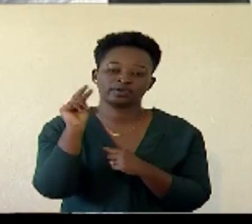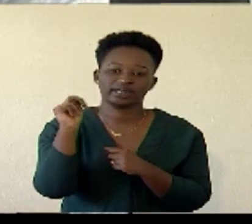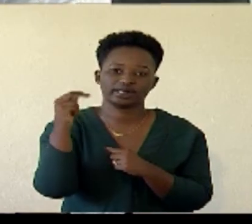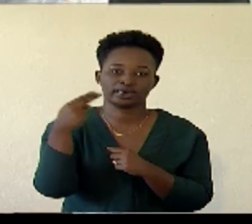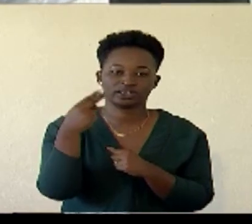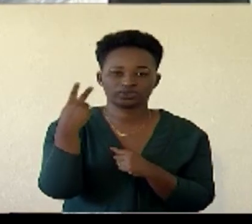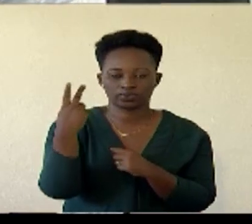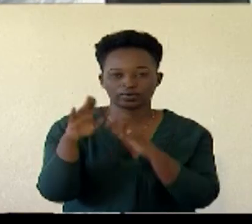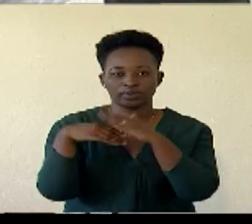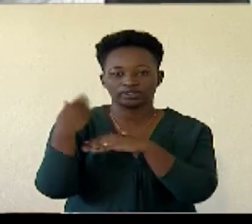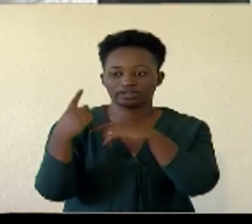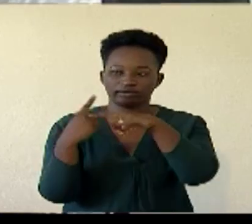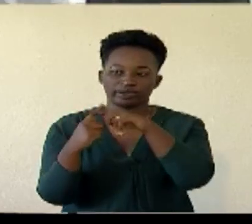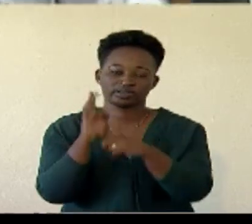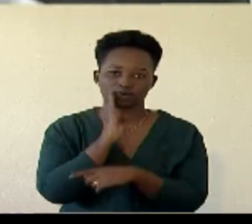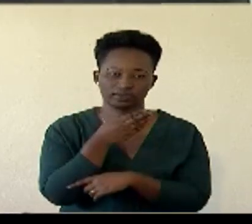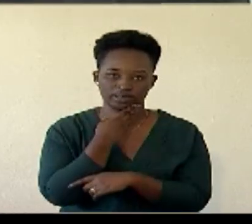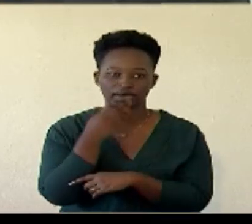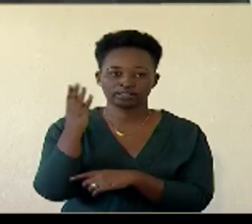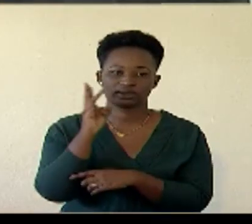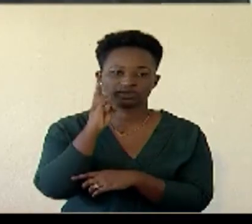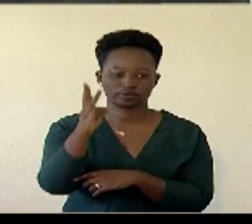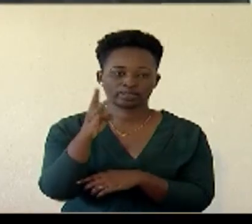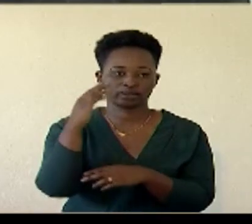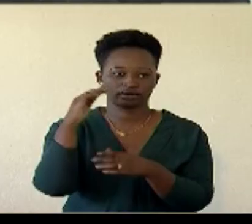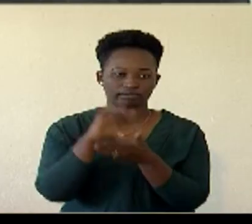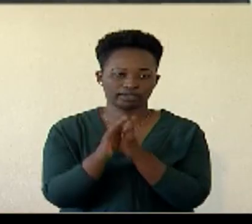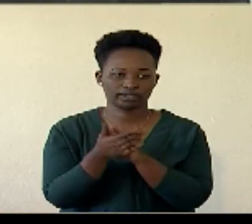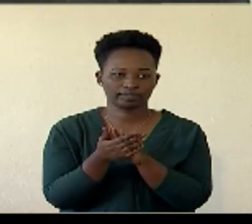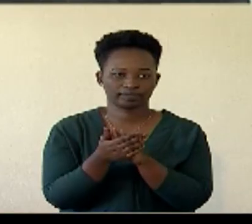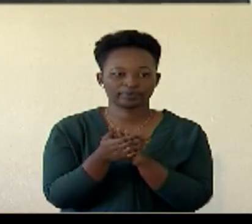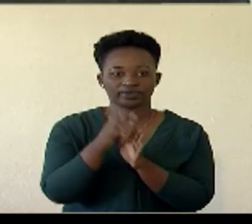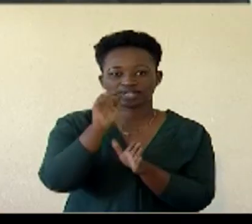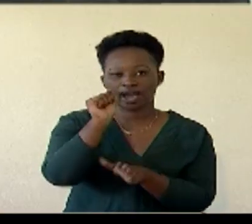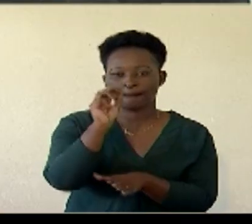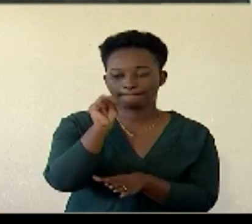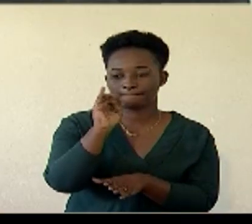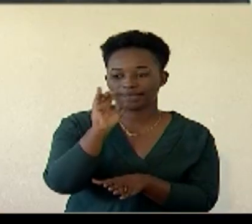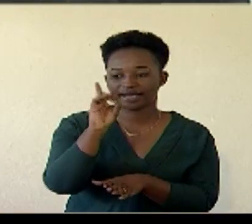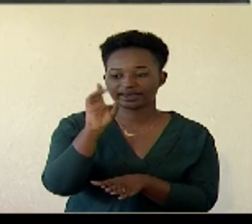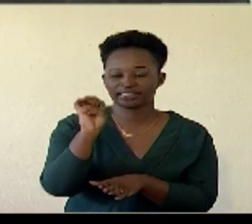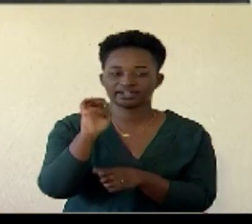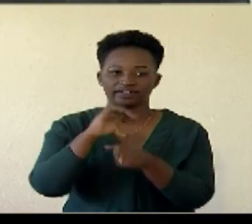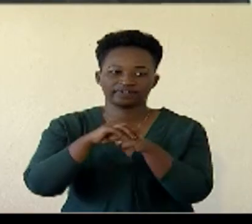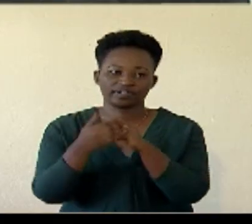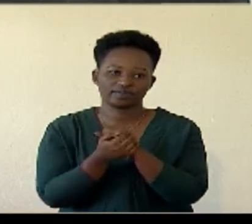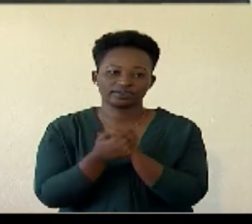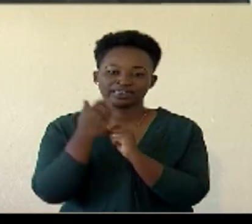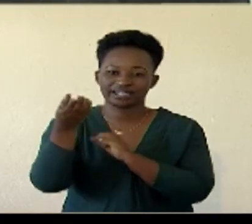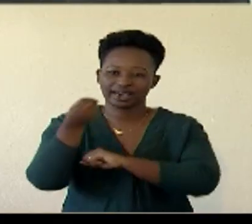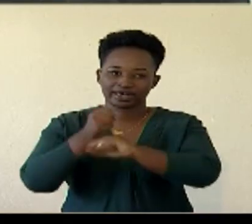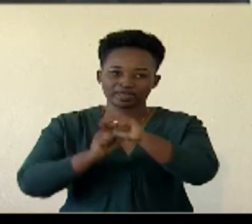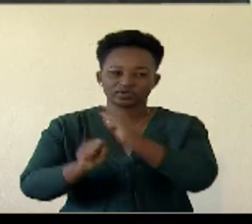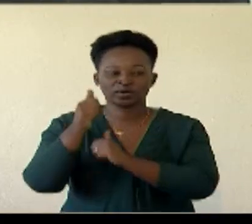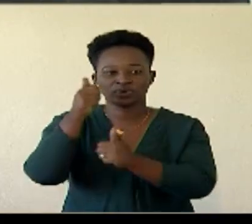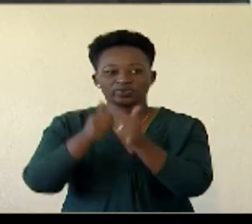C6H5CONH2, then plus water. So this will also be an amide that is formed. So there are reactions